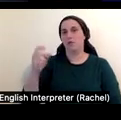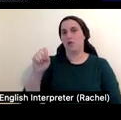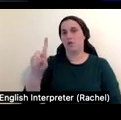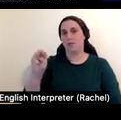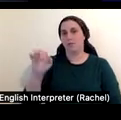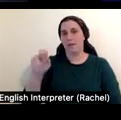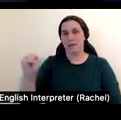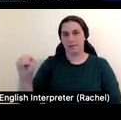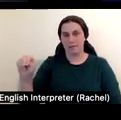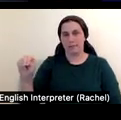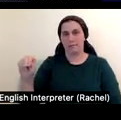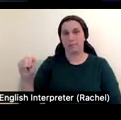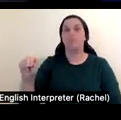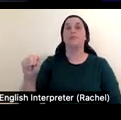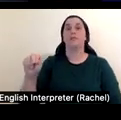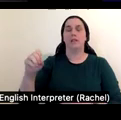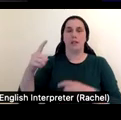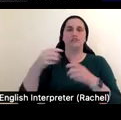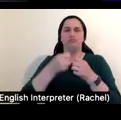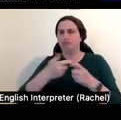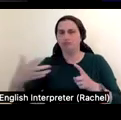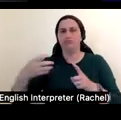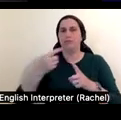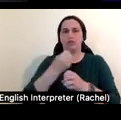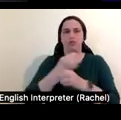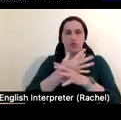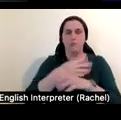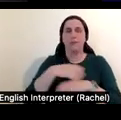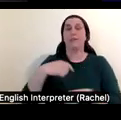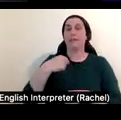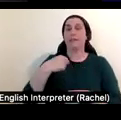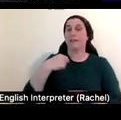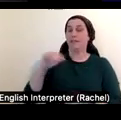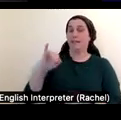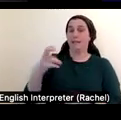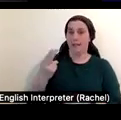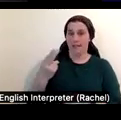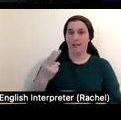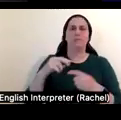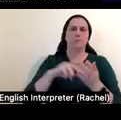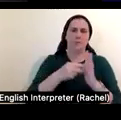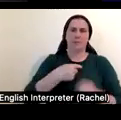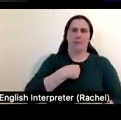Ich wohne in San Diego und mir geht es gut.